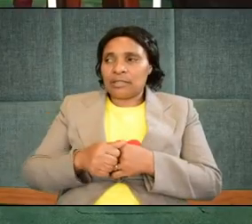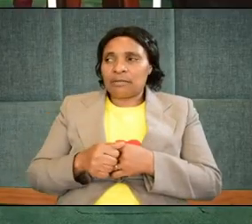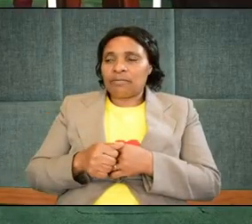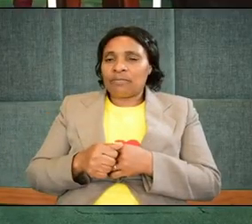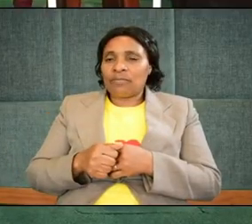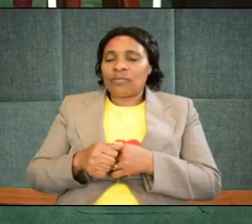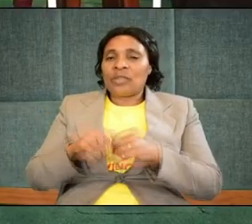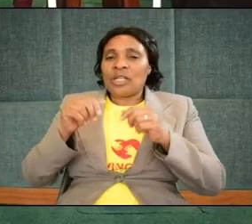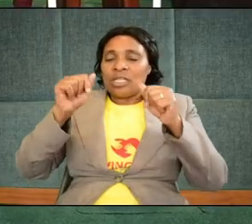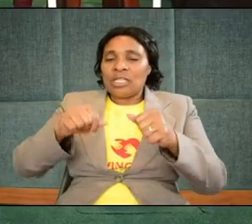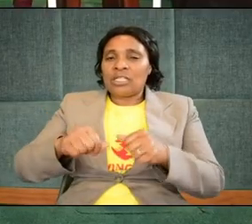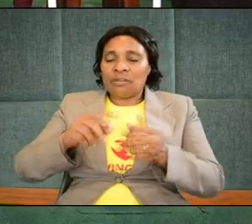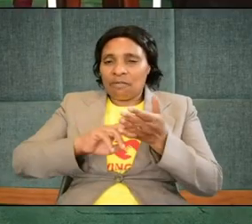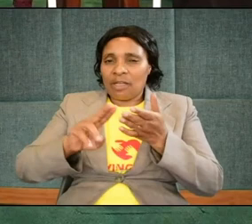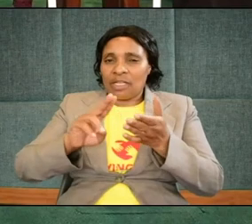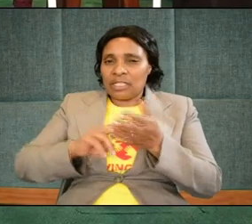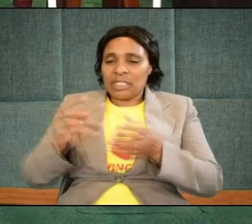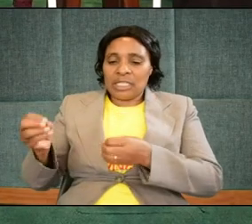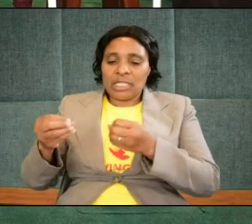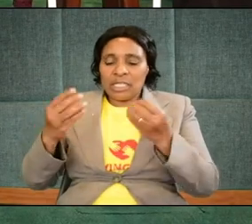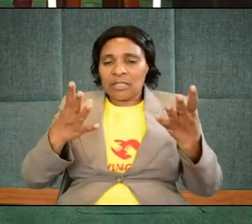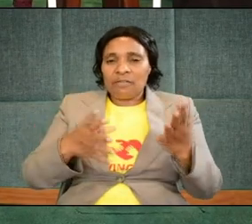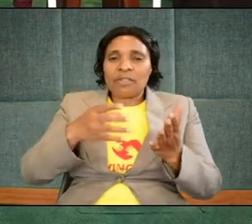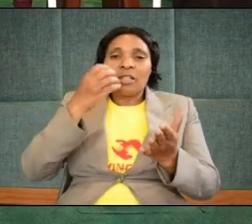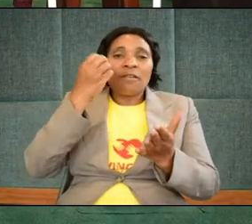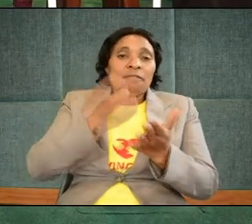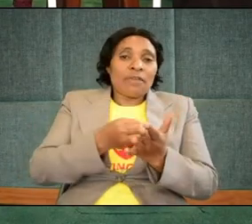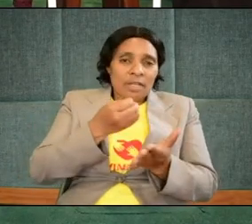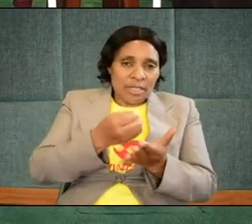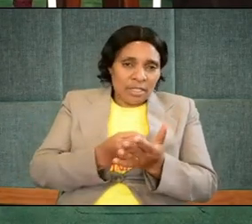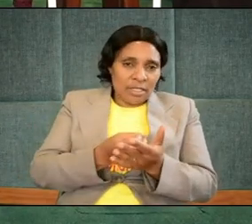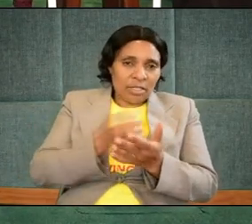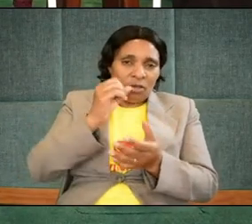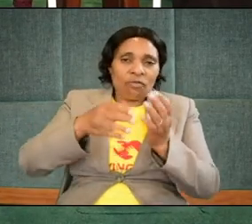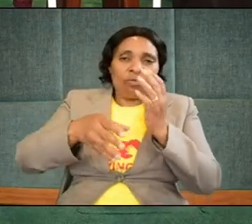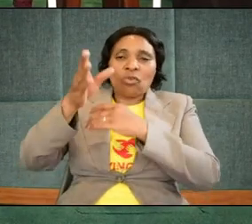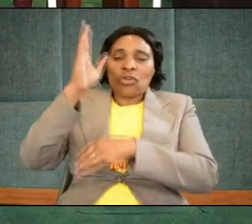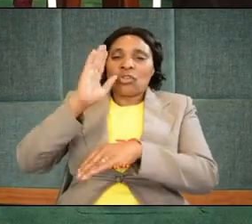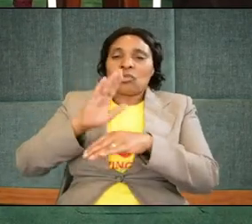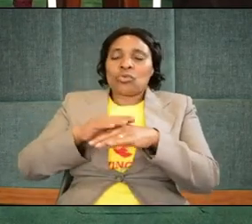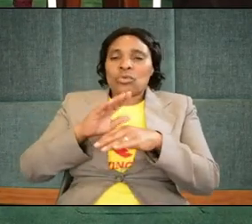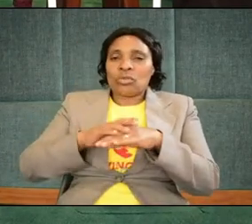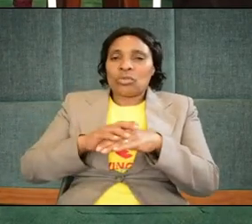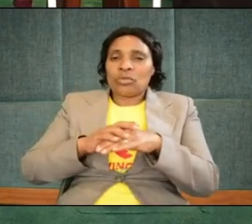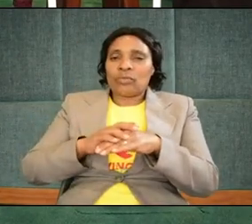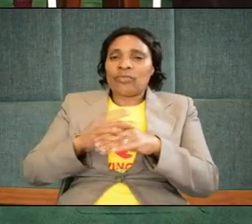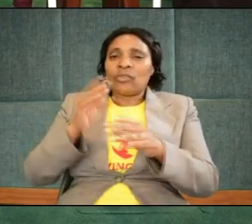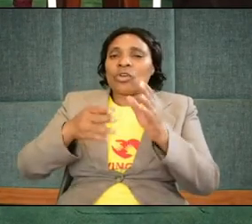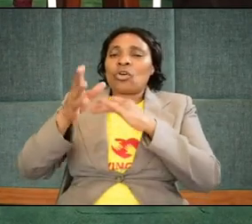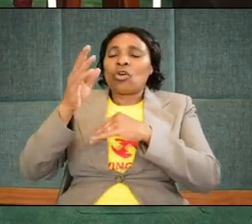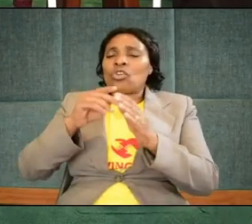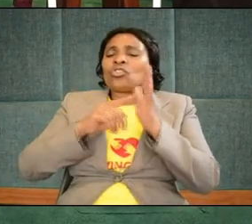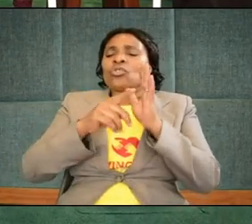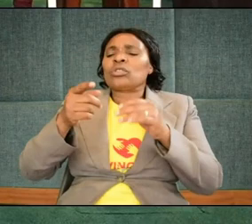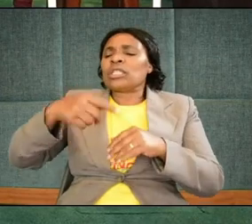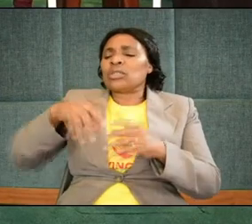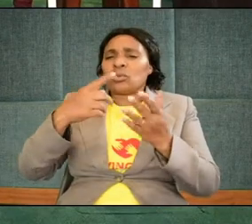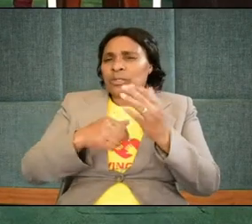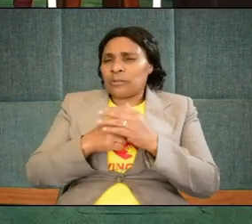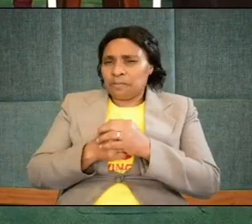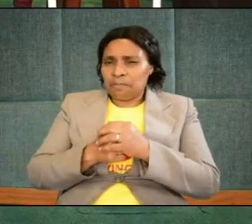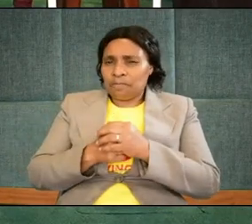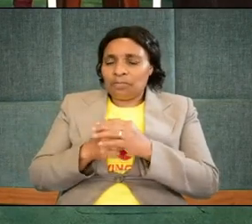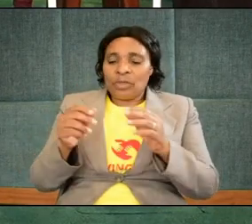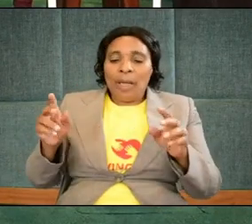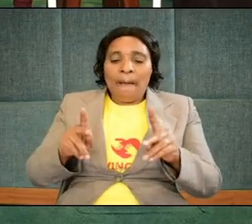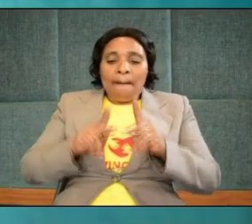So this verse right here gives us the evidence of God's goodness. And that God shows us that I